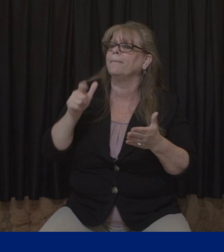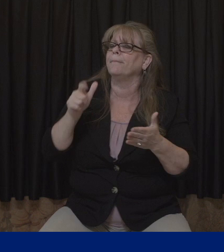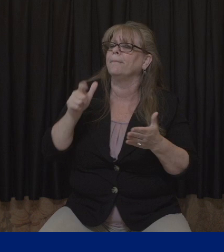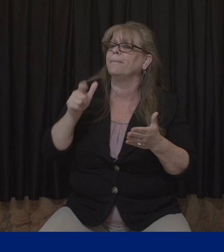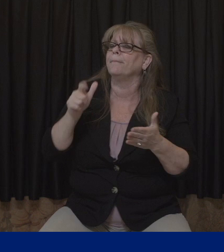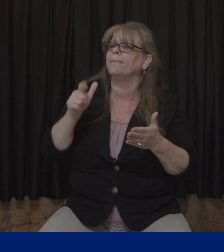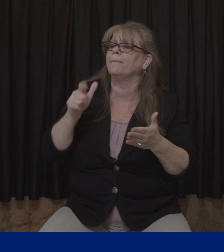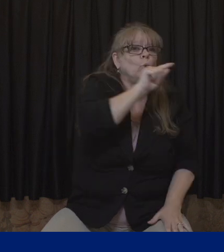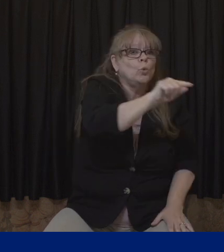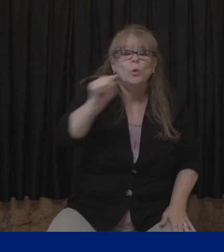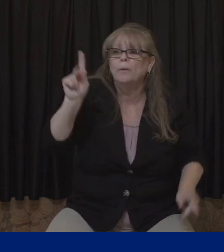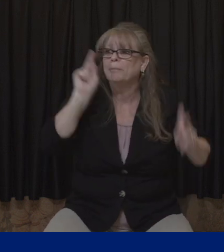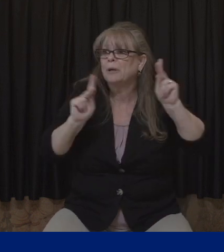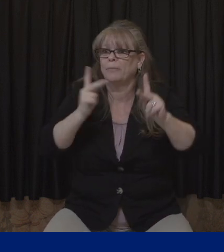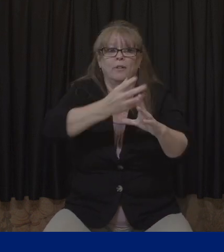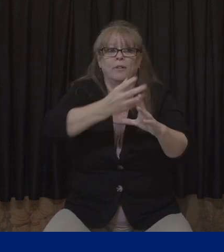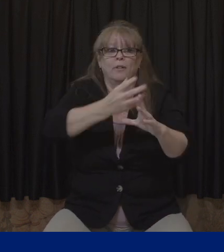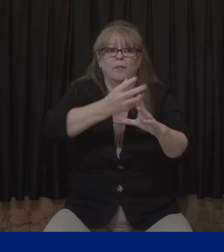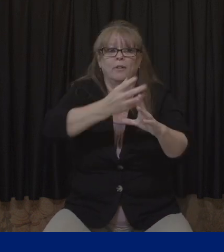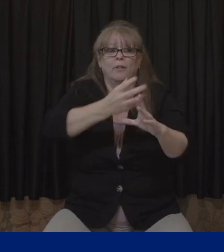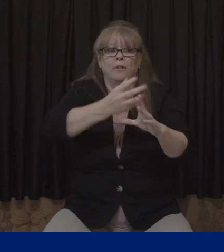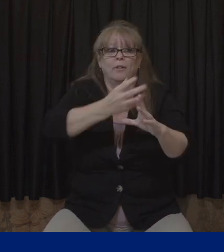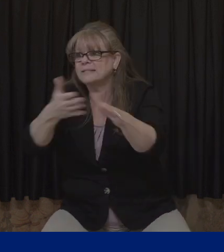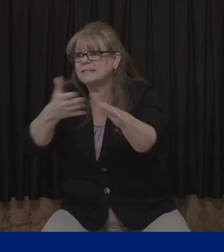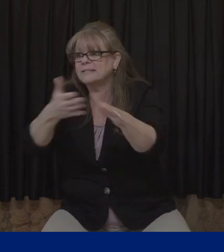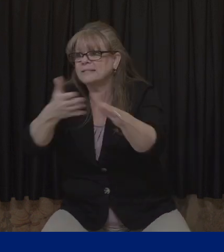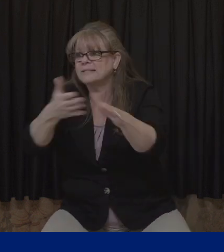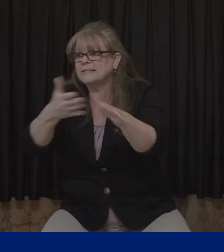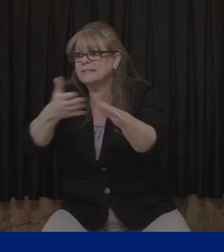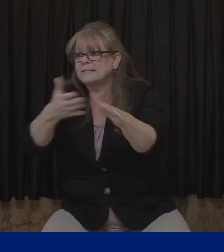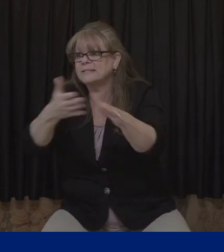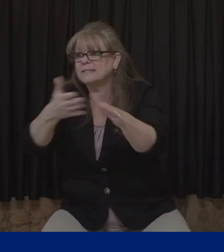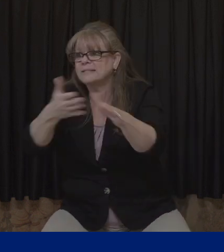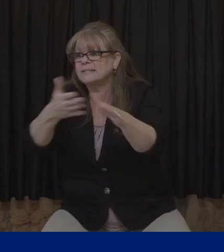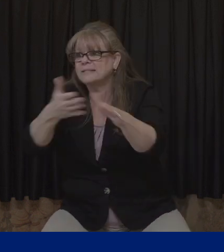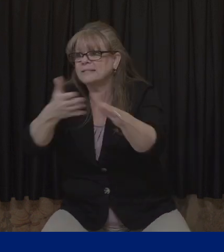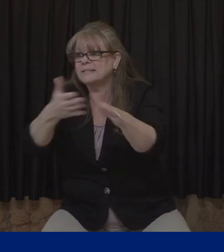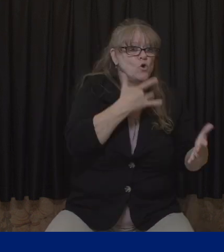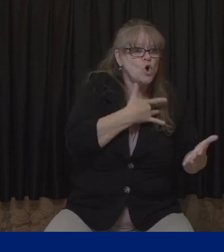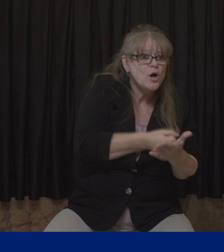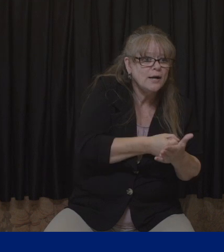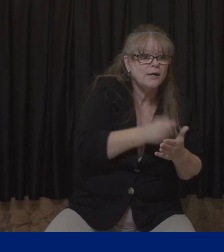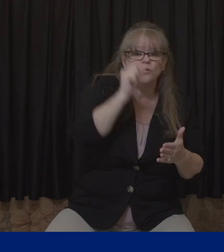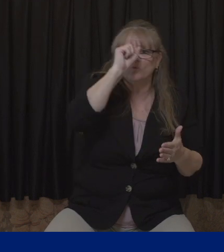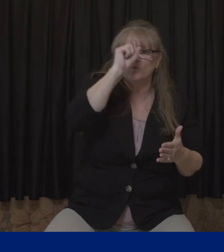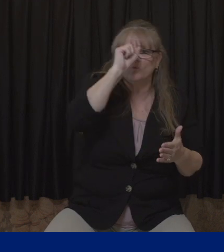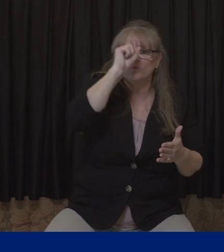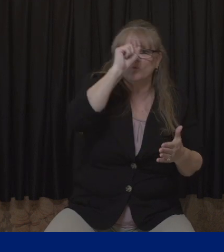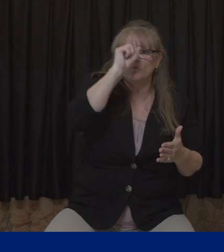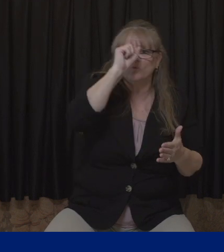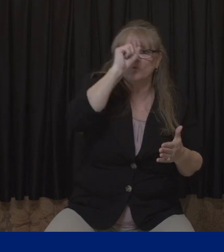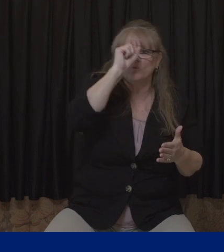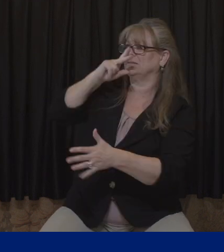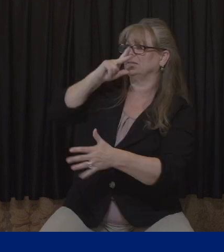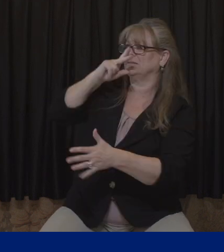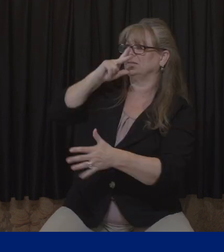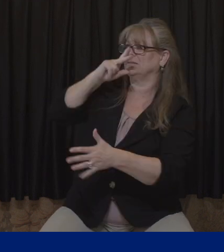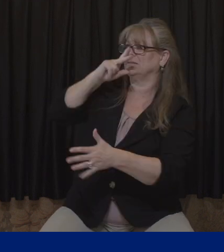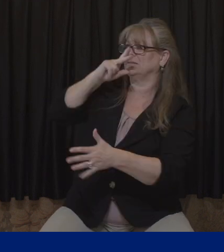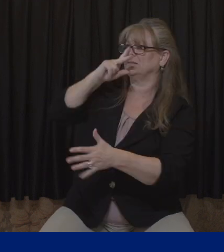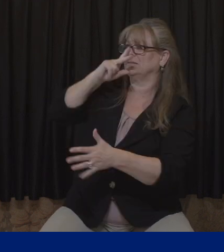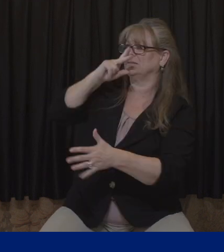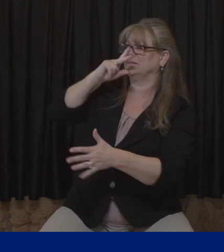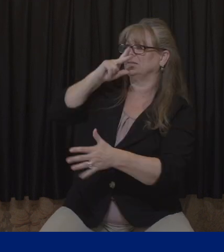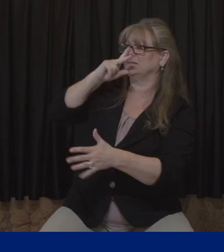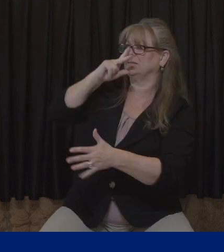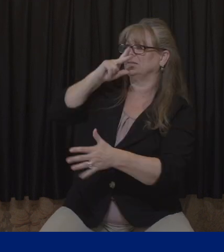just because they're fearful of COVID. A very important message from our healthcare professionals, our hospitals, and it's very important that we do that and live our